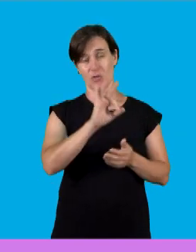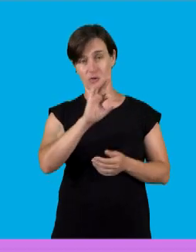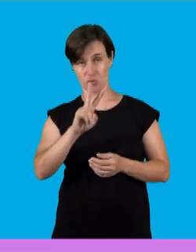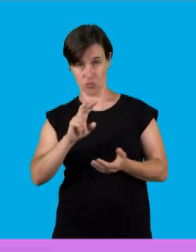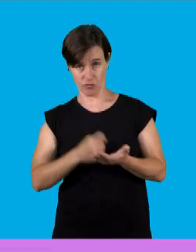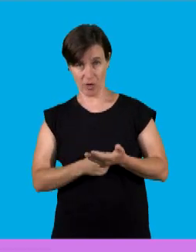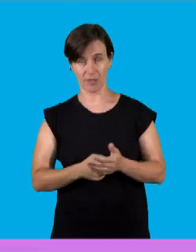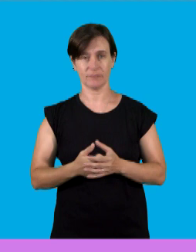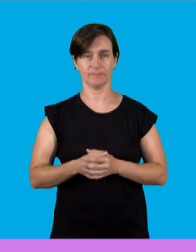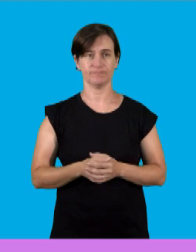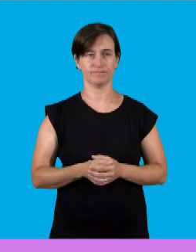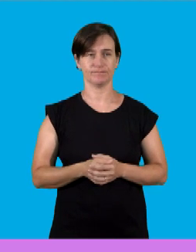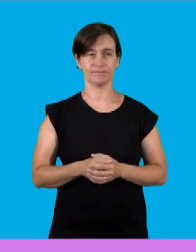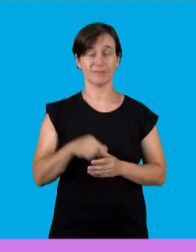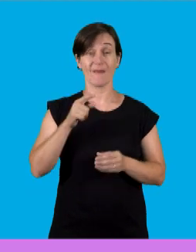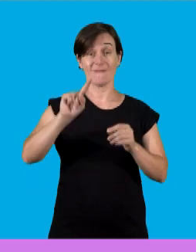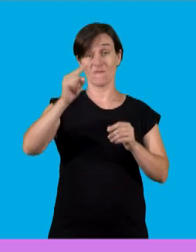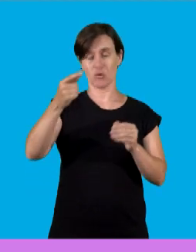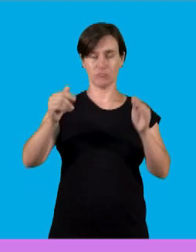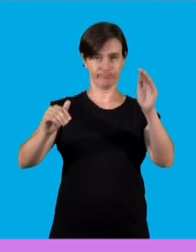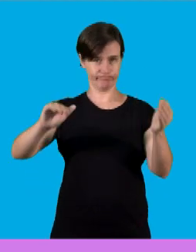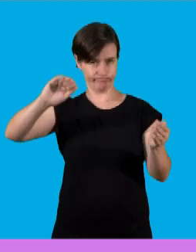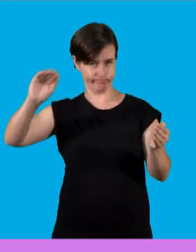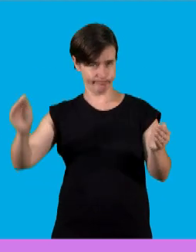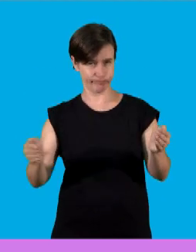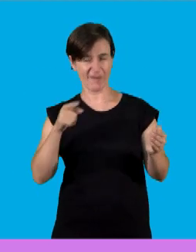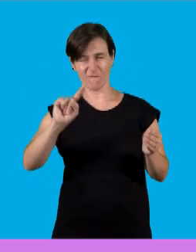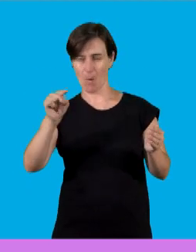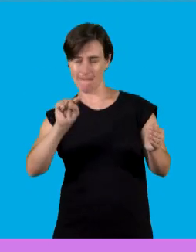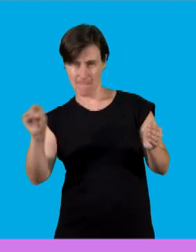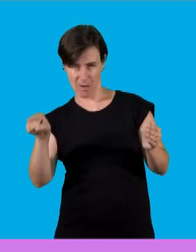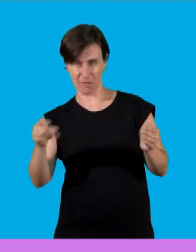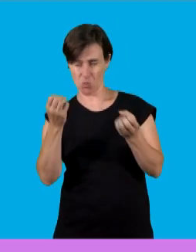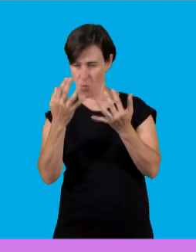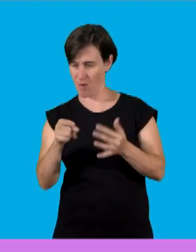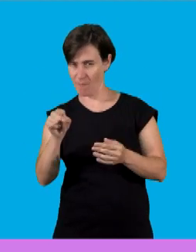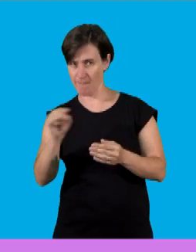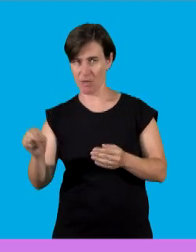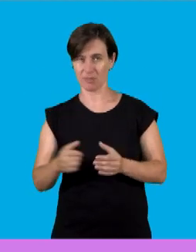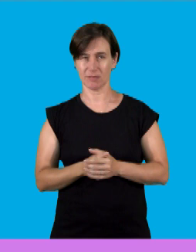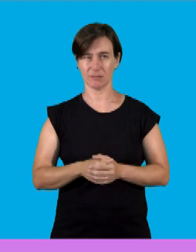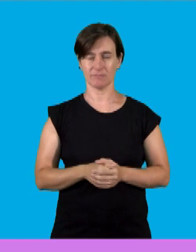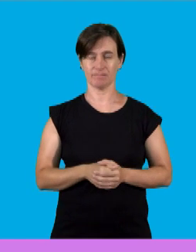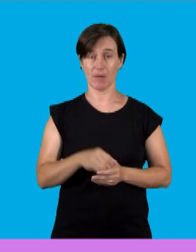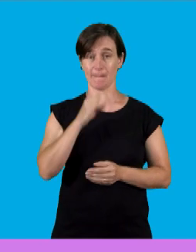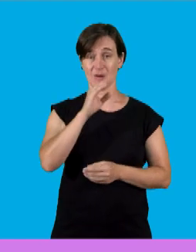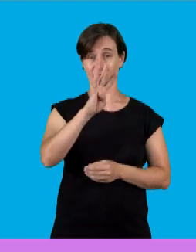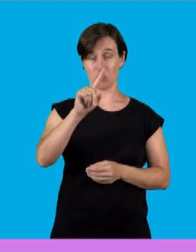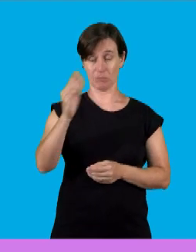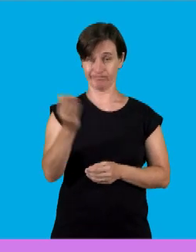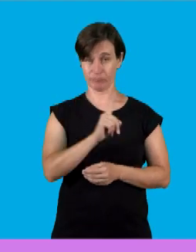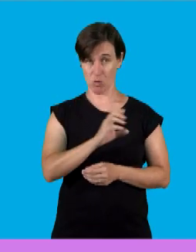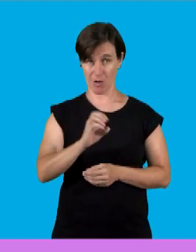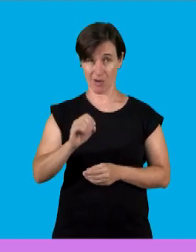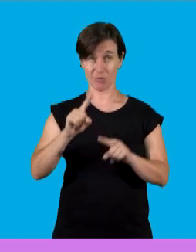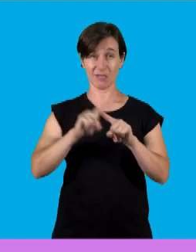209,032 rand plus. Let's now first simplify the subtraction there. So it's 41% off. Now